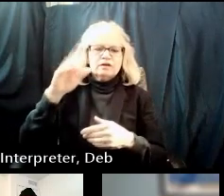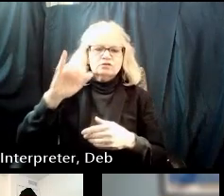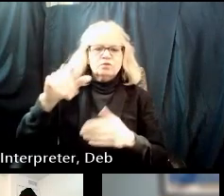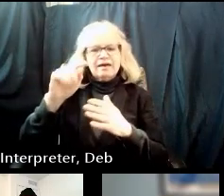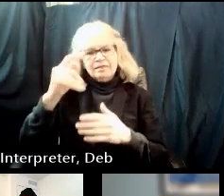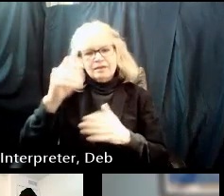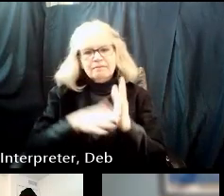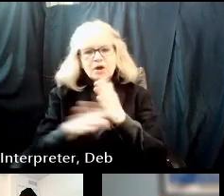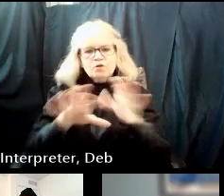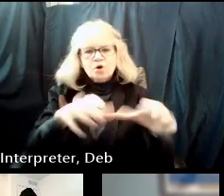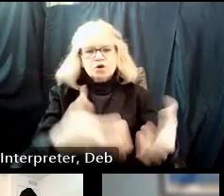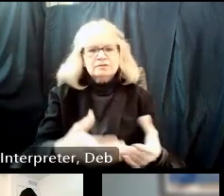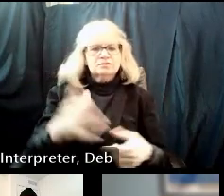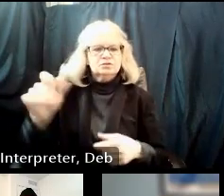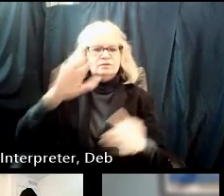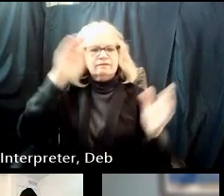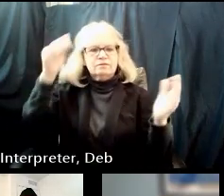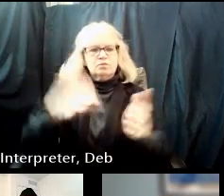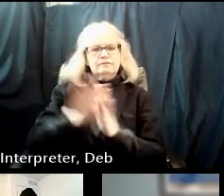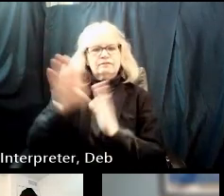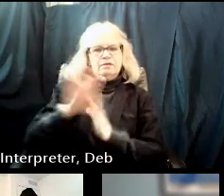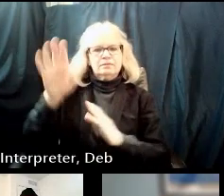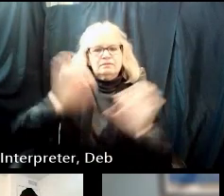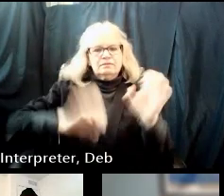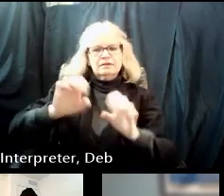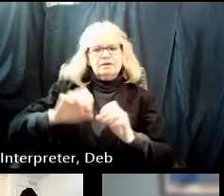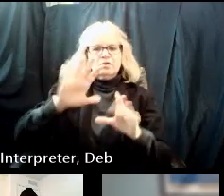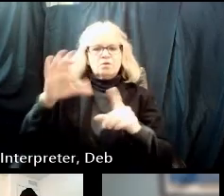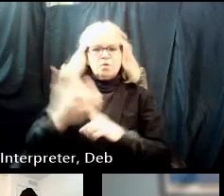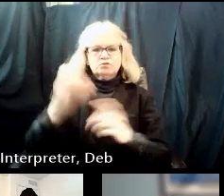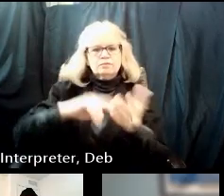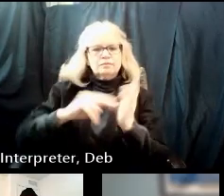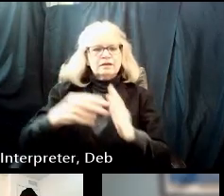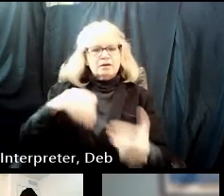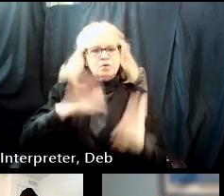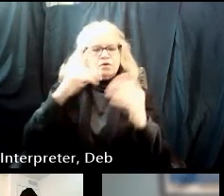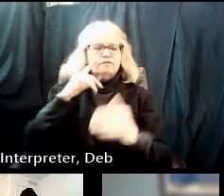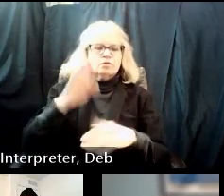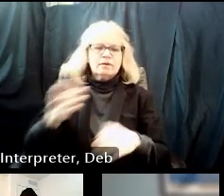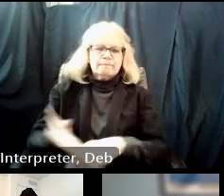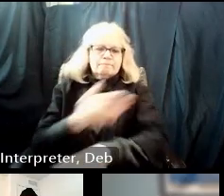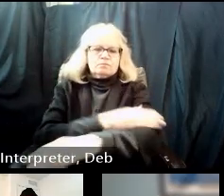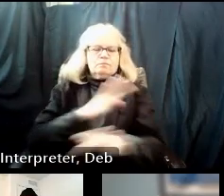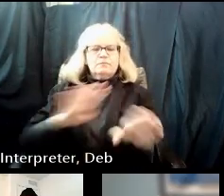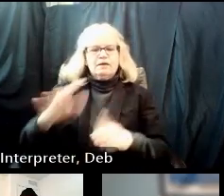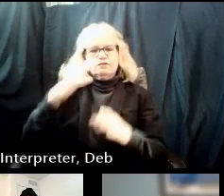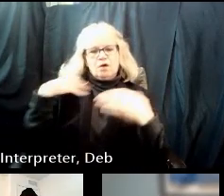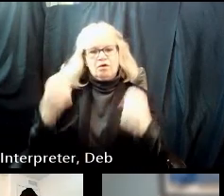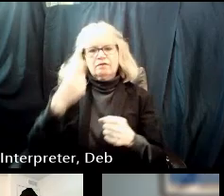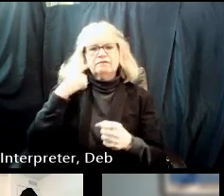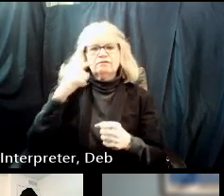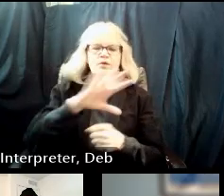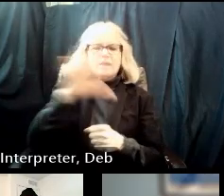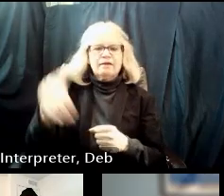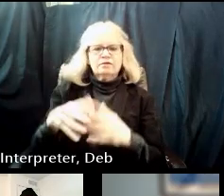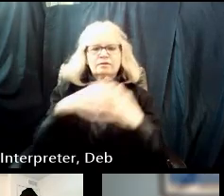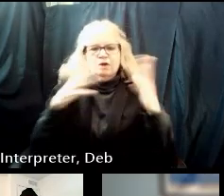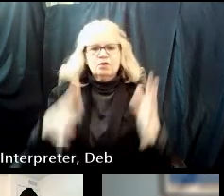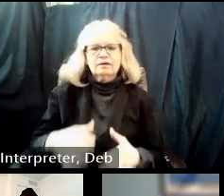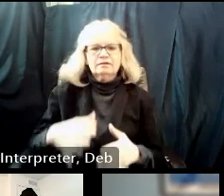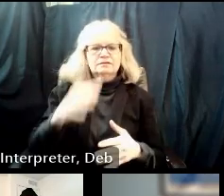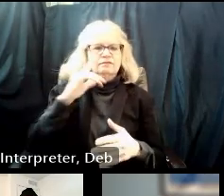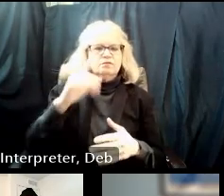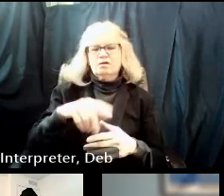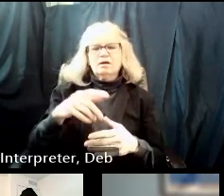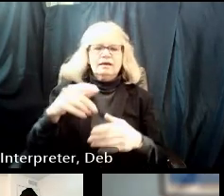culturally meaningful approaches to improving behavioral health for African Americans as a strategy for eliminating the health disparities in